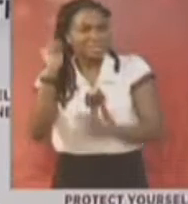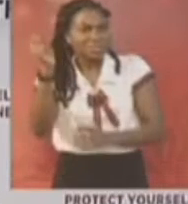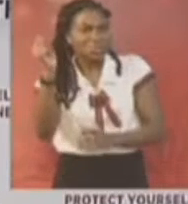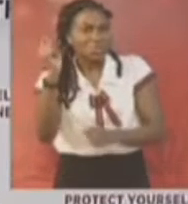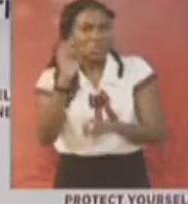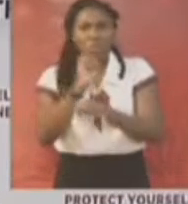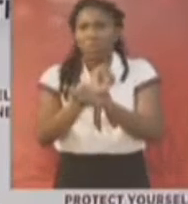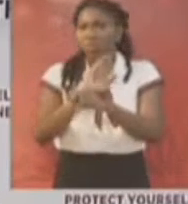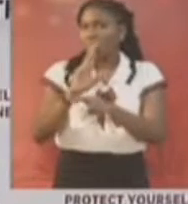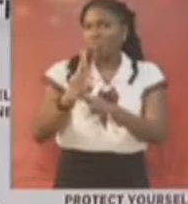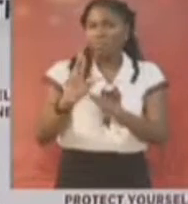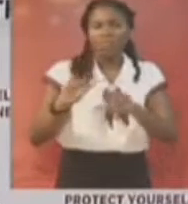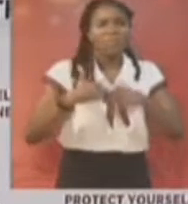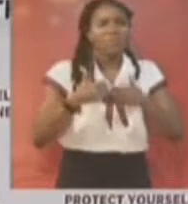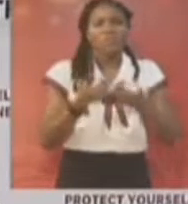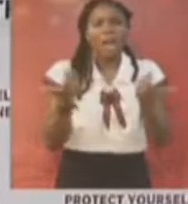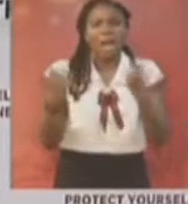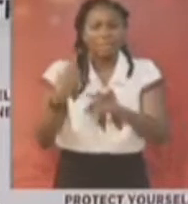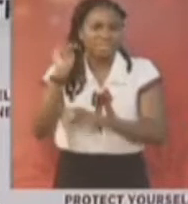forms of travel?